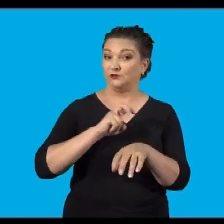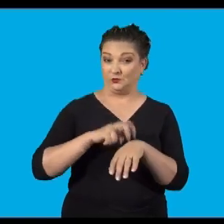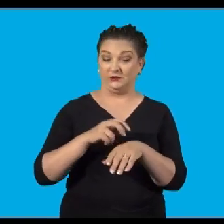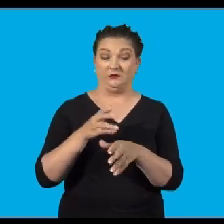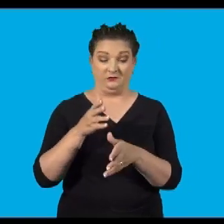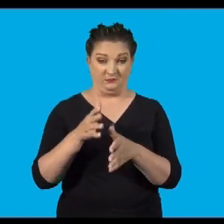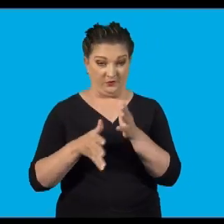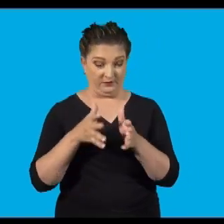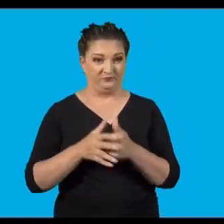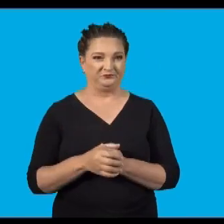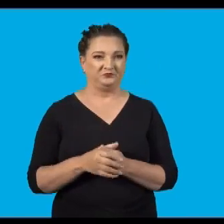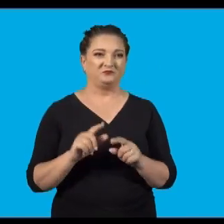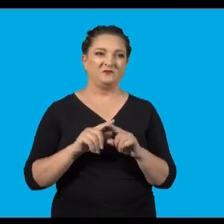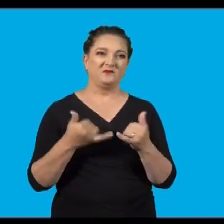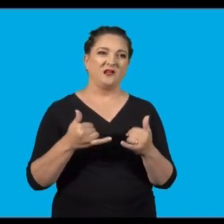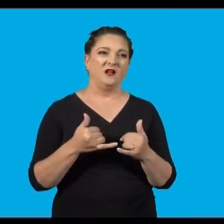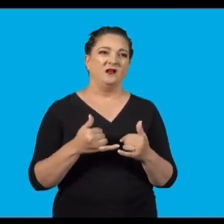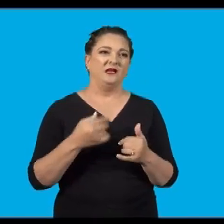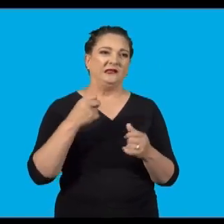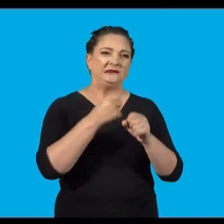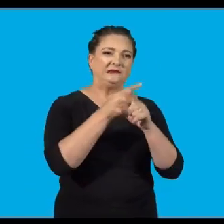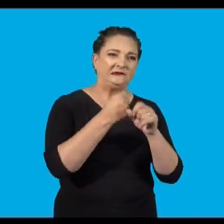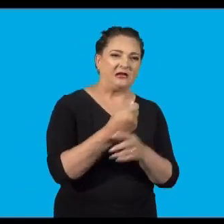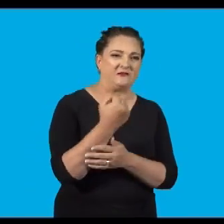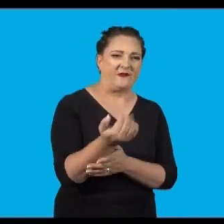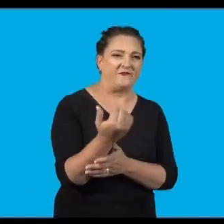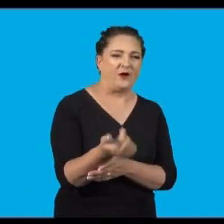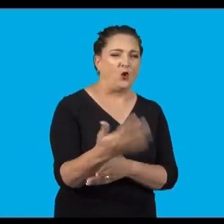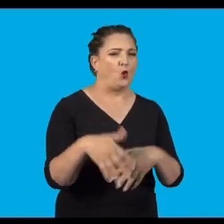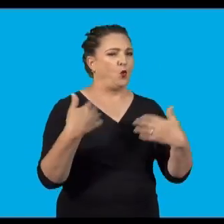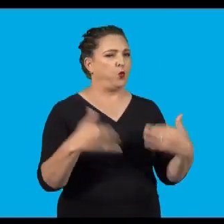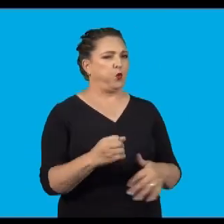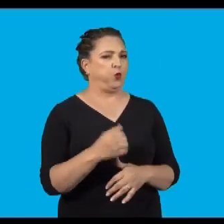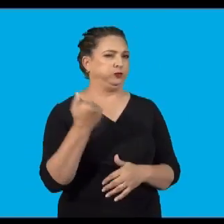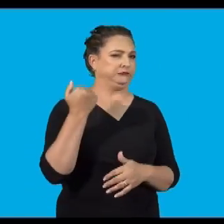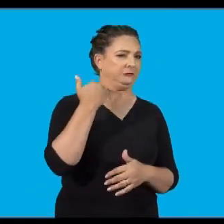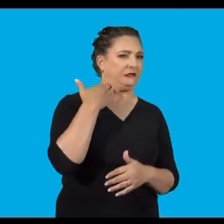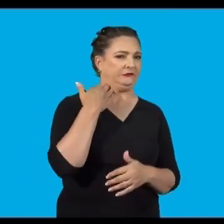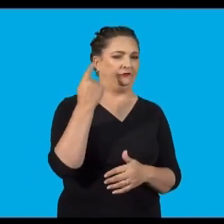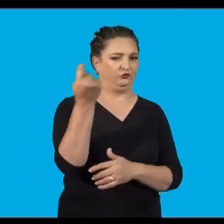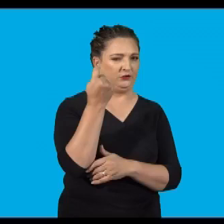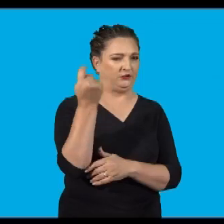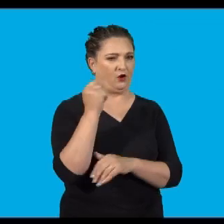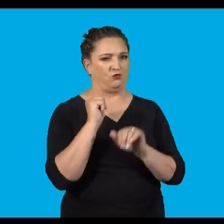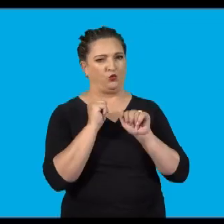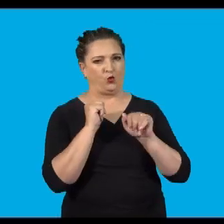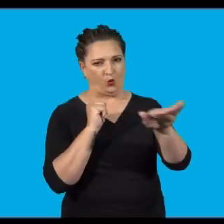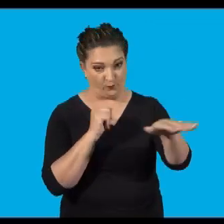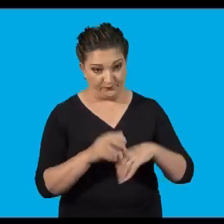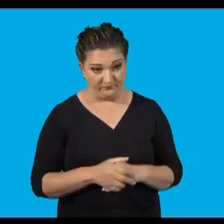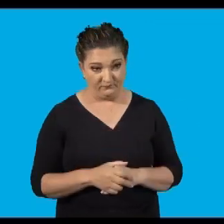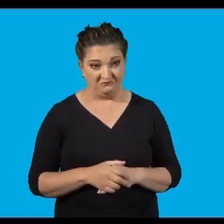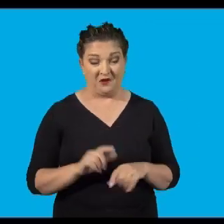pay attention? Right, let's move on. Unfortunately, the taxi fares to town are becoming expensive. In